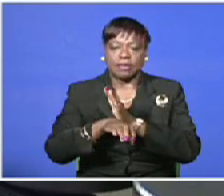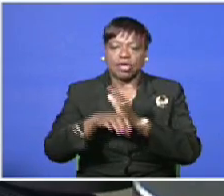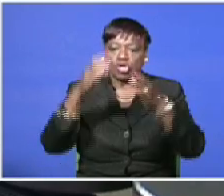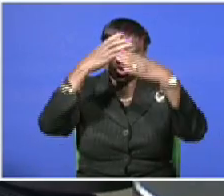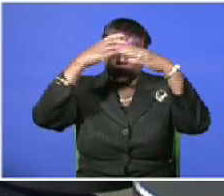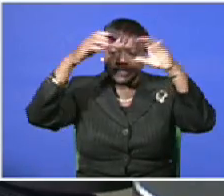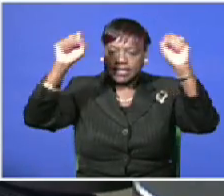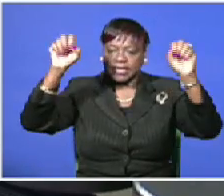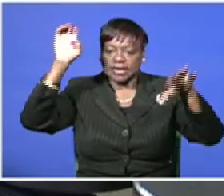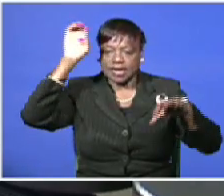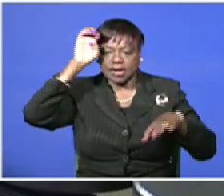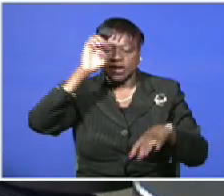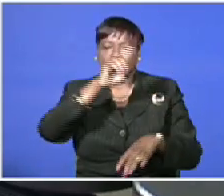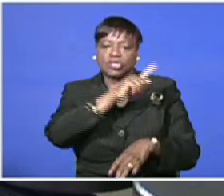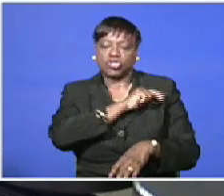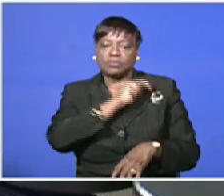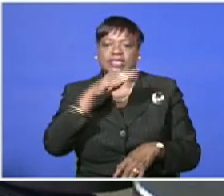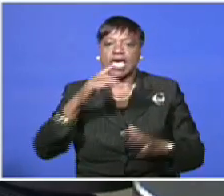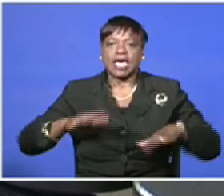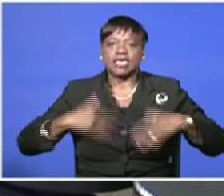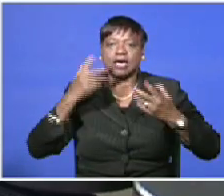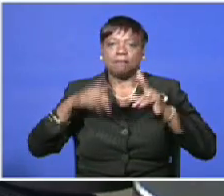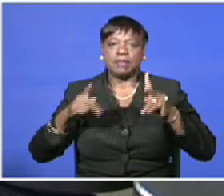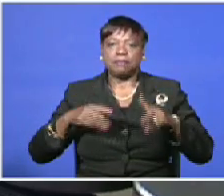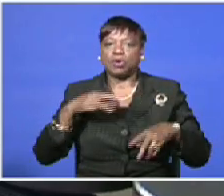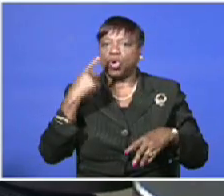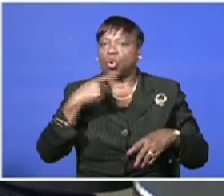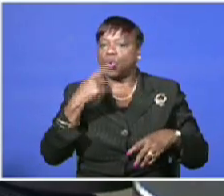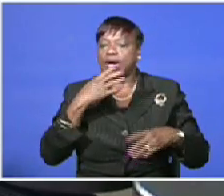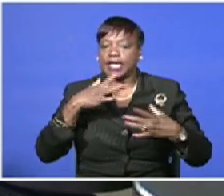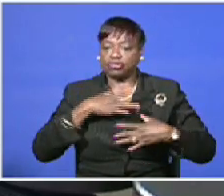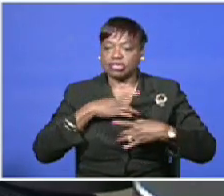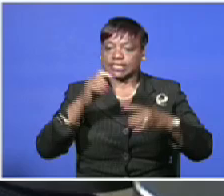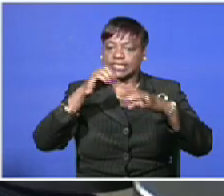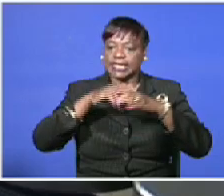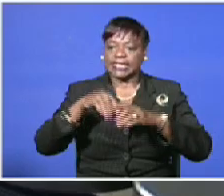young persons who are interested in science, especially forensic science,